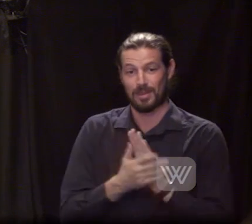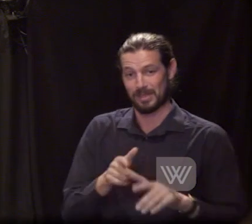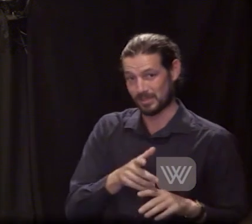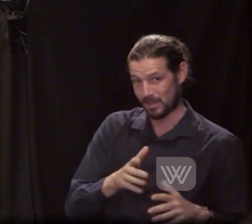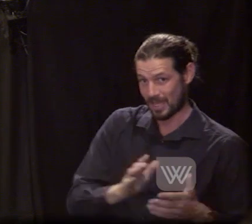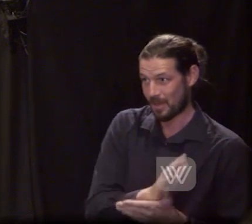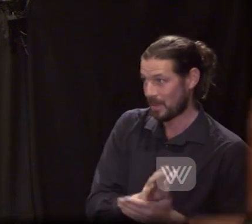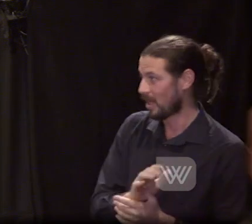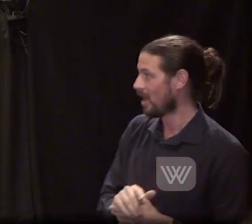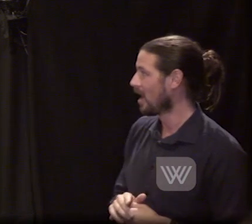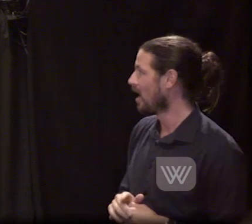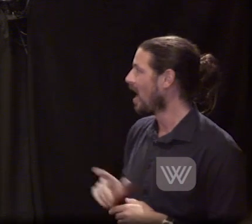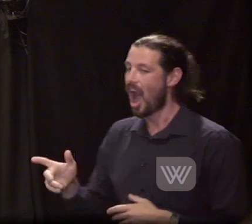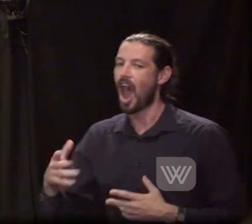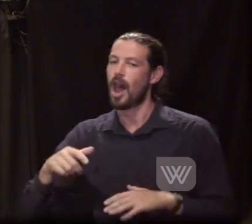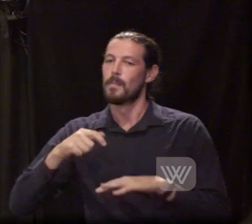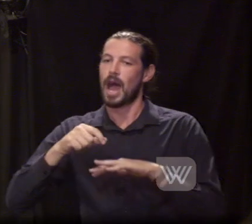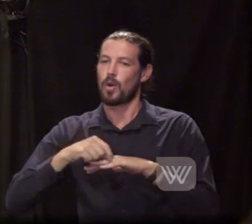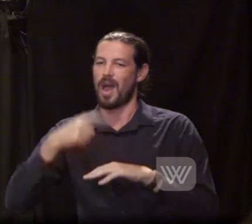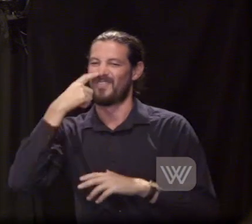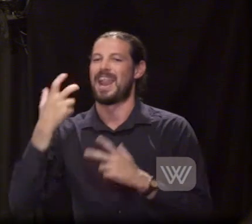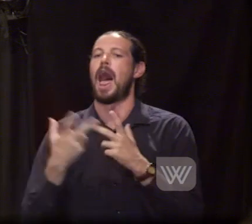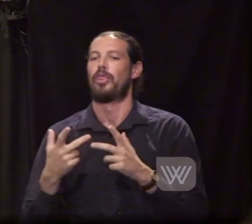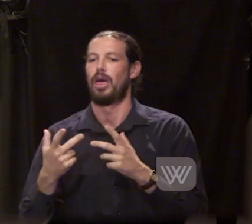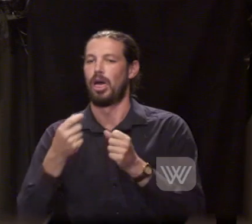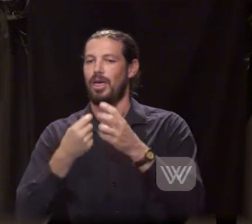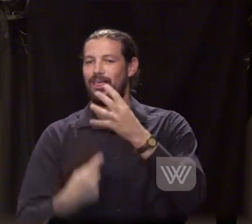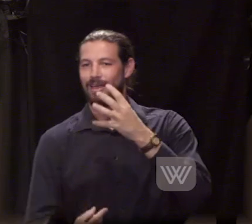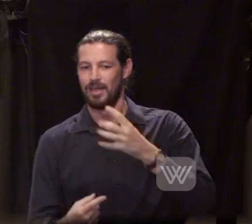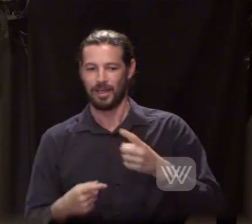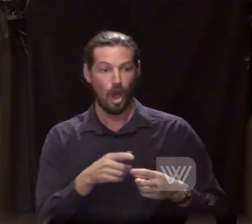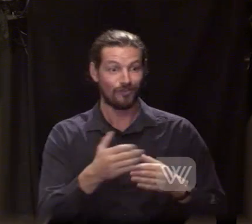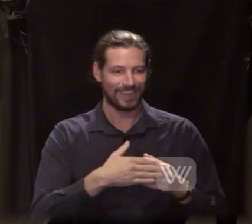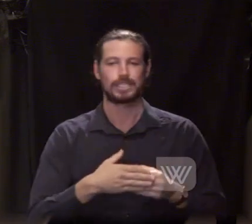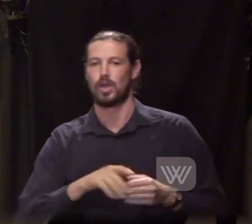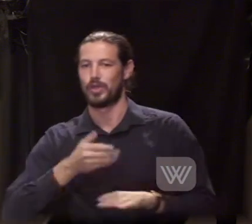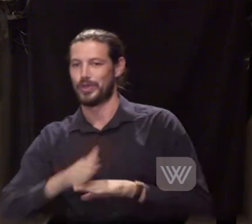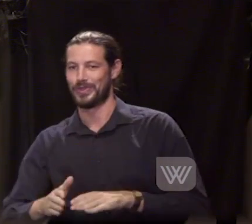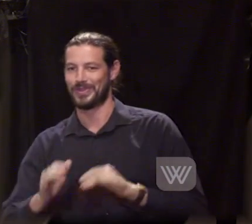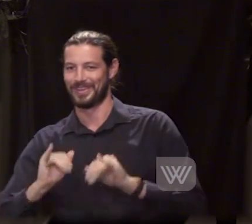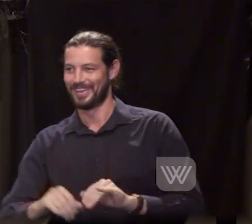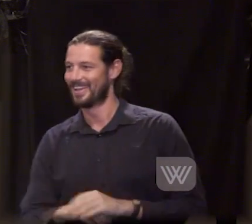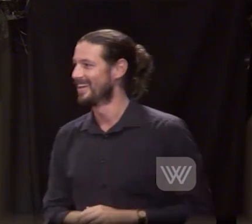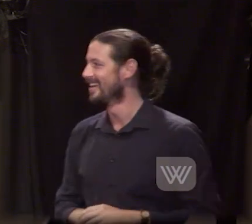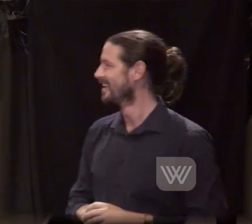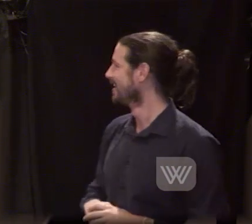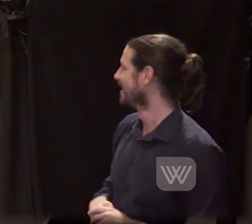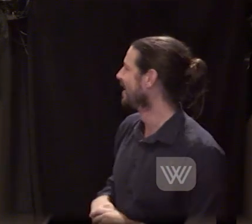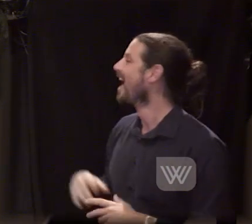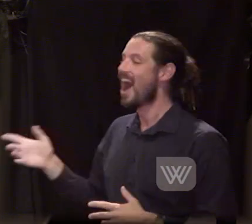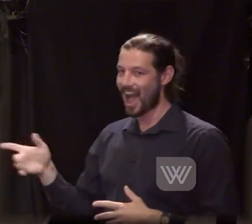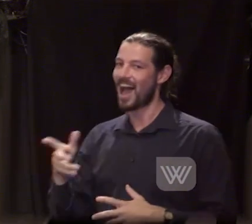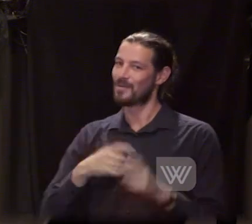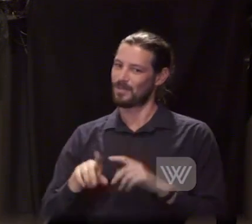got other things now. That's cool. Yeah. Yeah. I'm an endless Then you pick source. the next one. Yeah. And then you start working on changing that person until they're the person you want